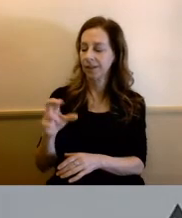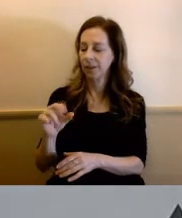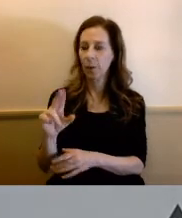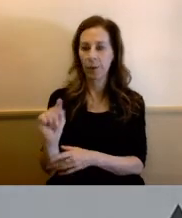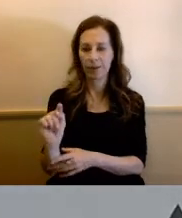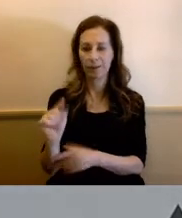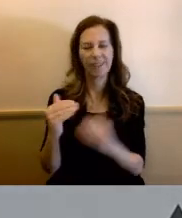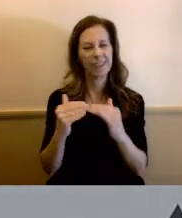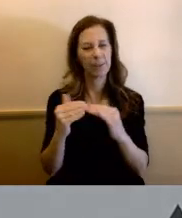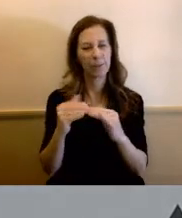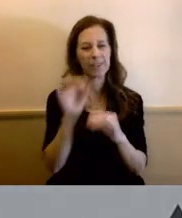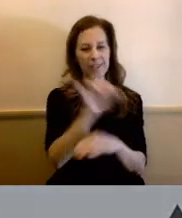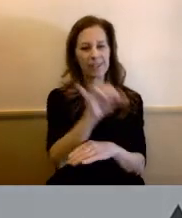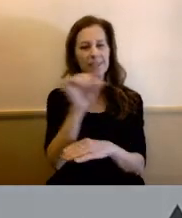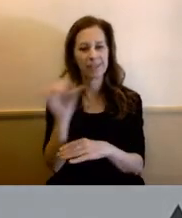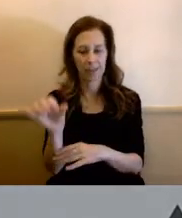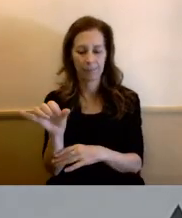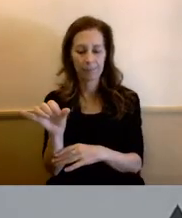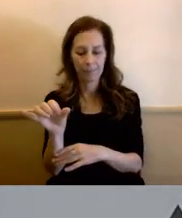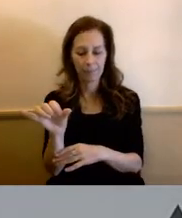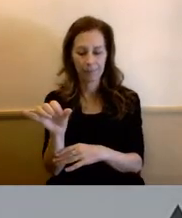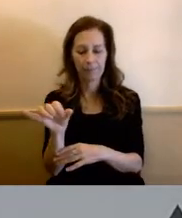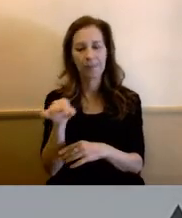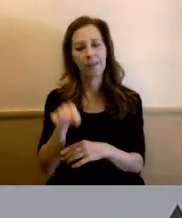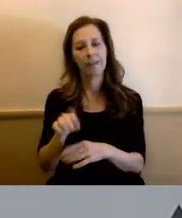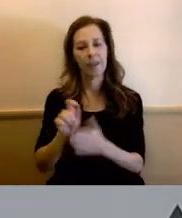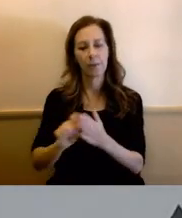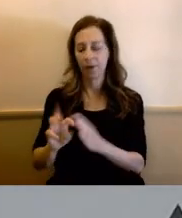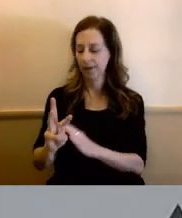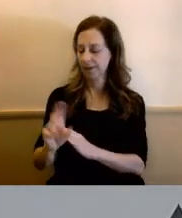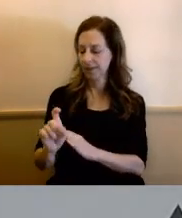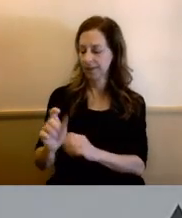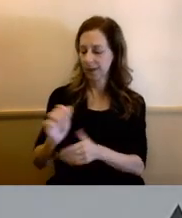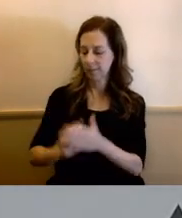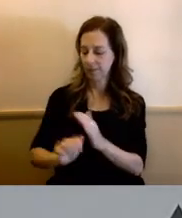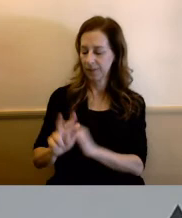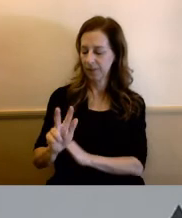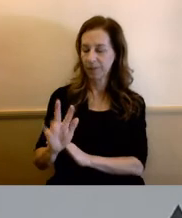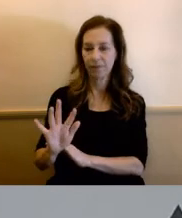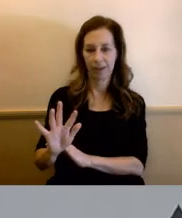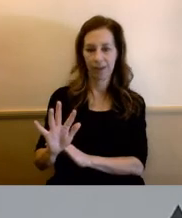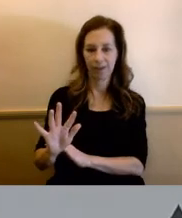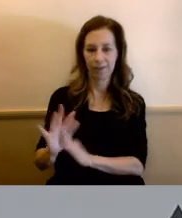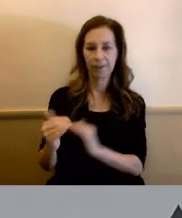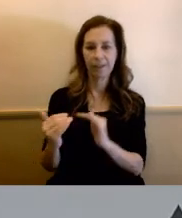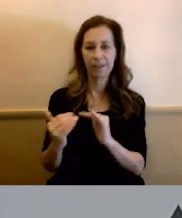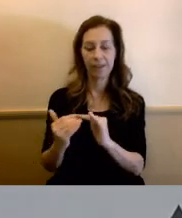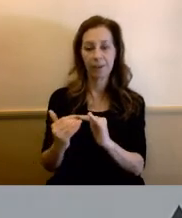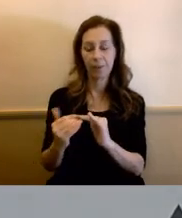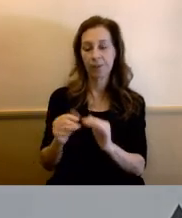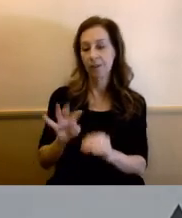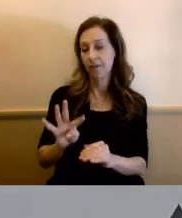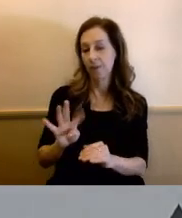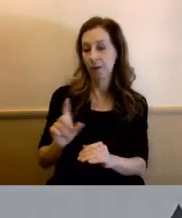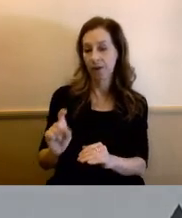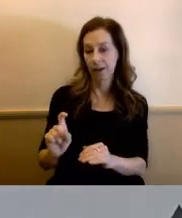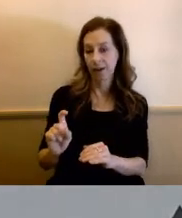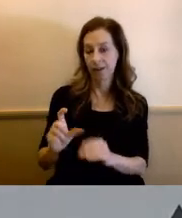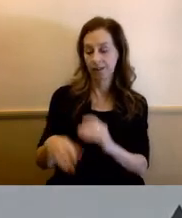down here, I'm going to write 6x minus 35 equals 4x plus 11.